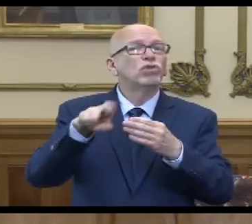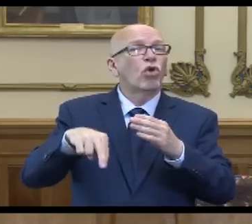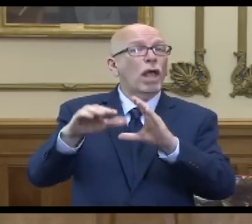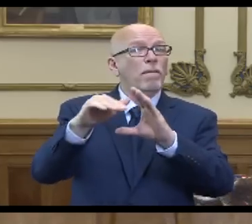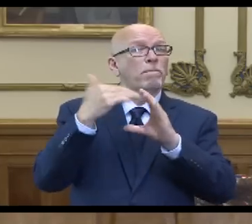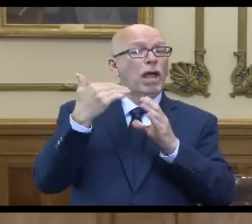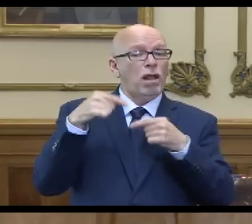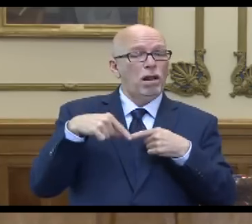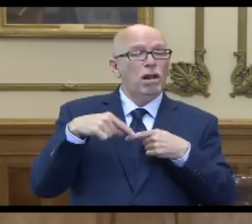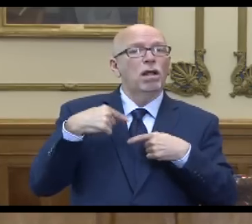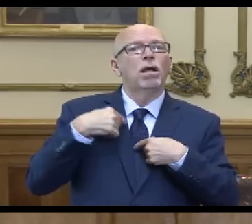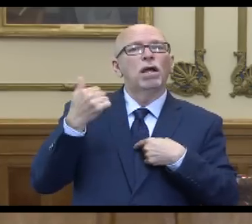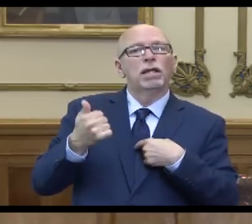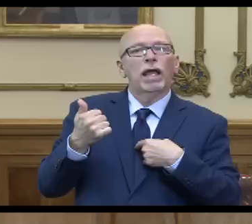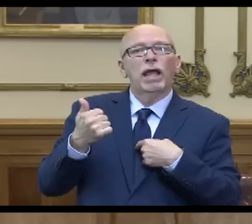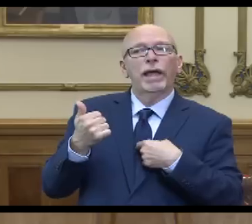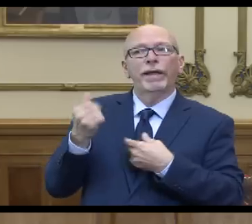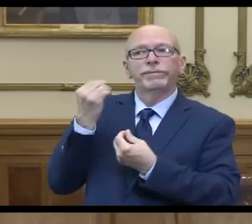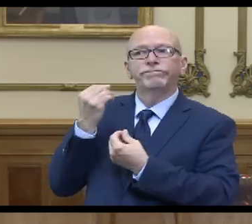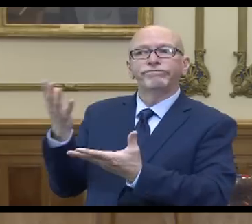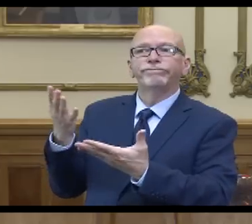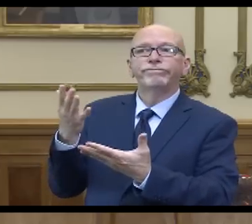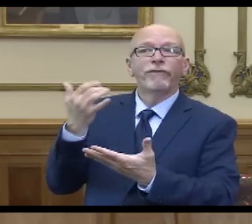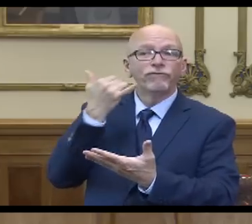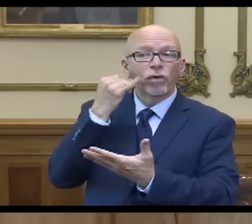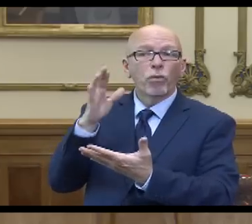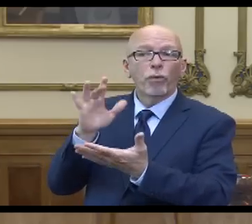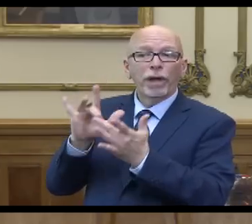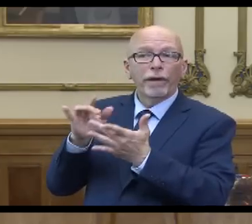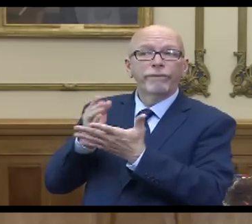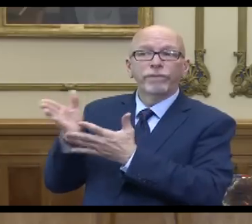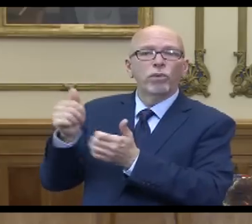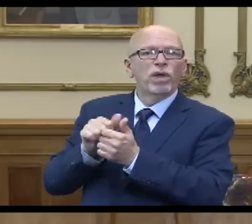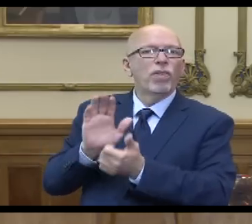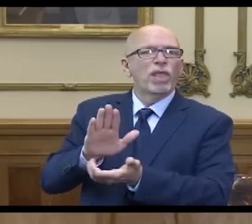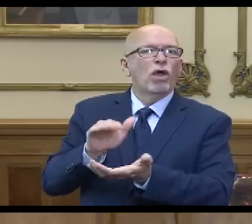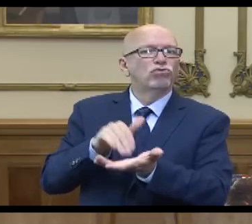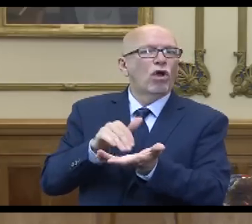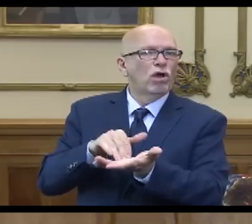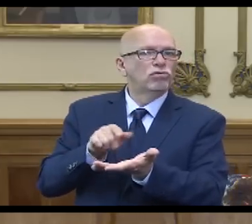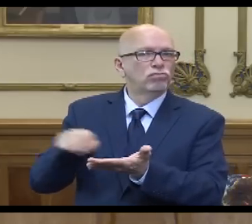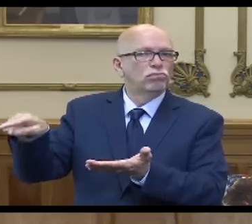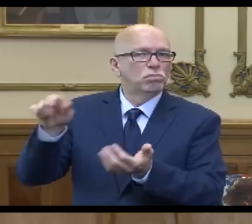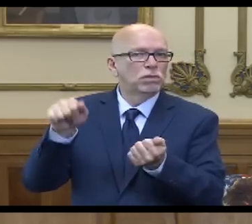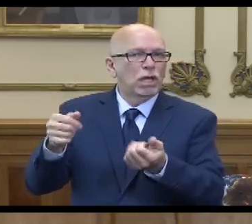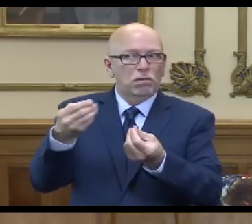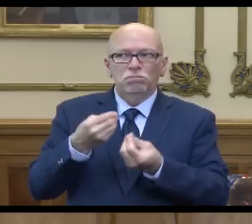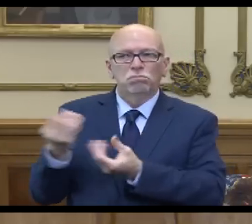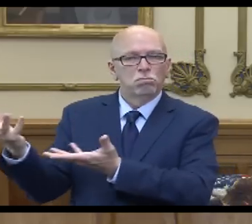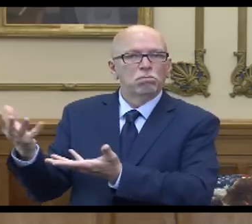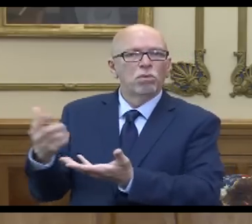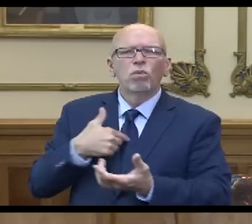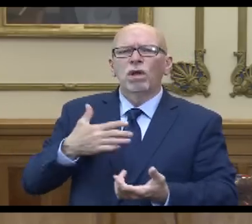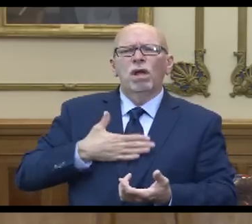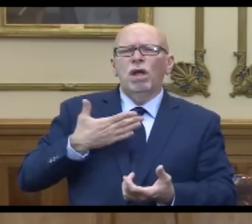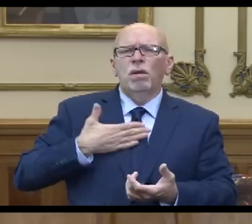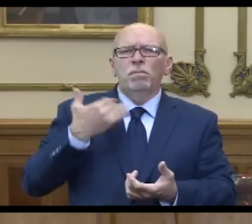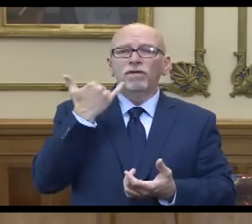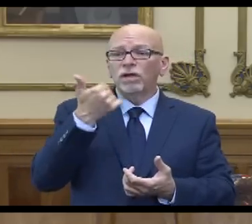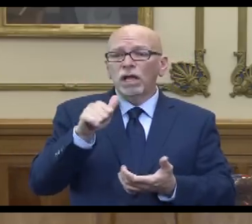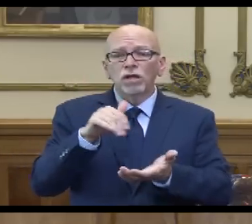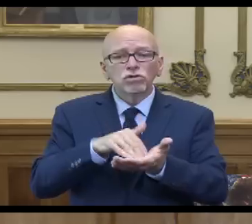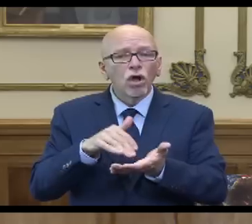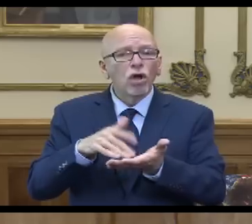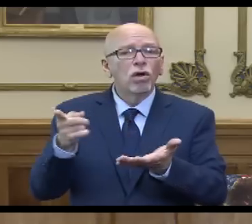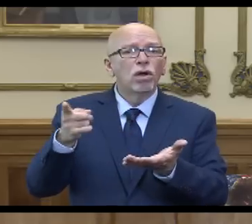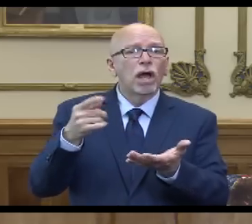that across their phones or whatever device they have with their particular practitioner. And we would be happy if any practitioner has a